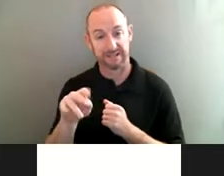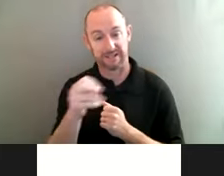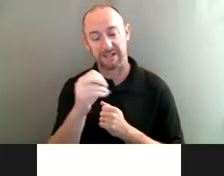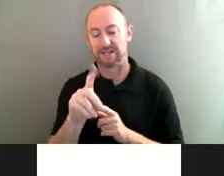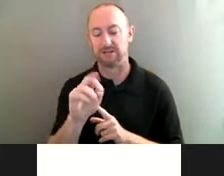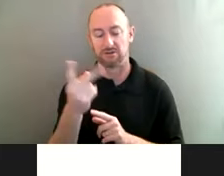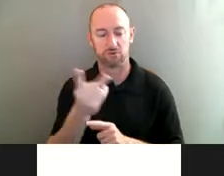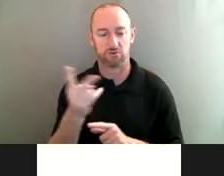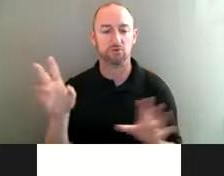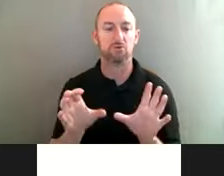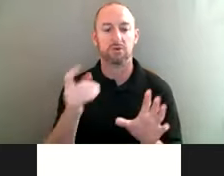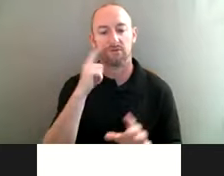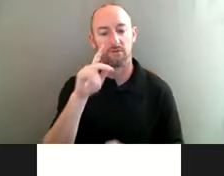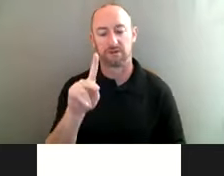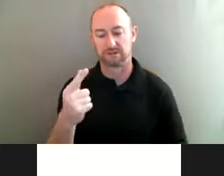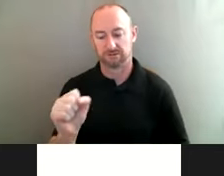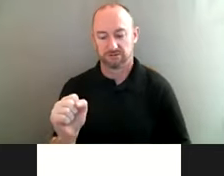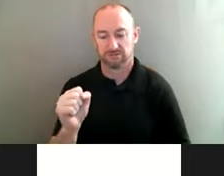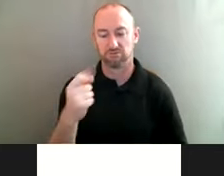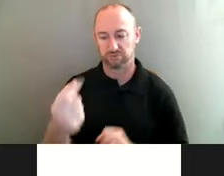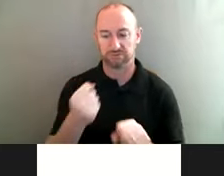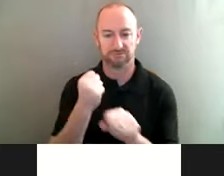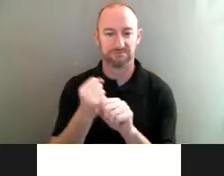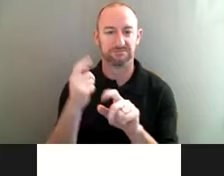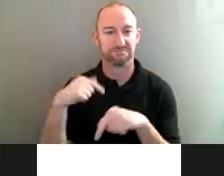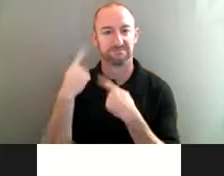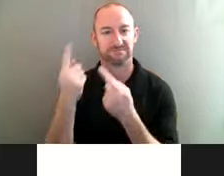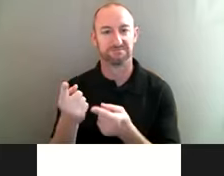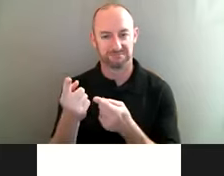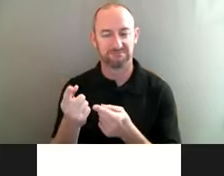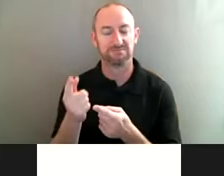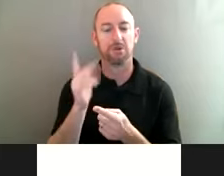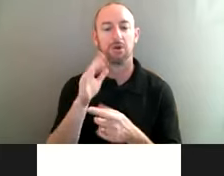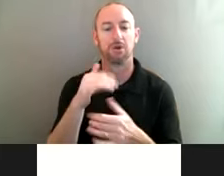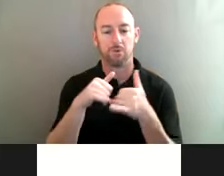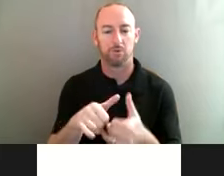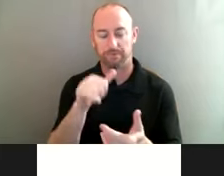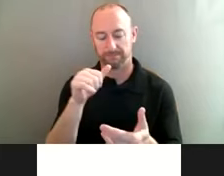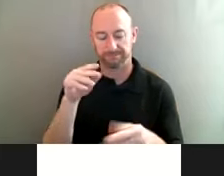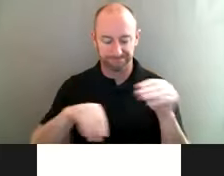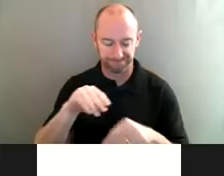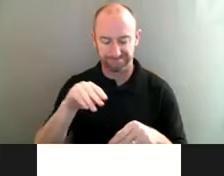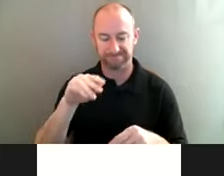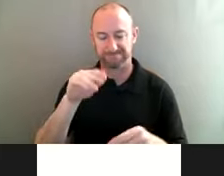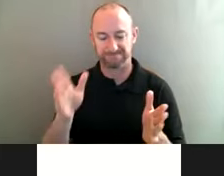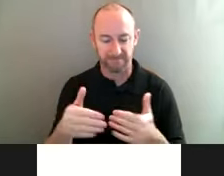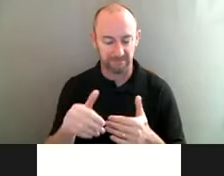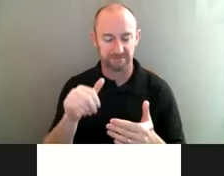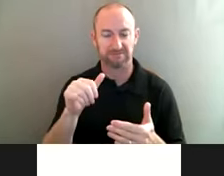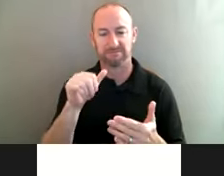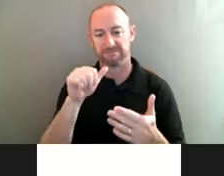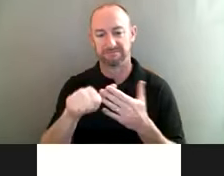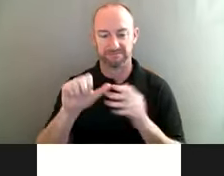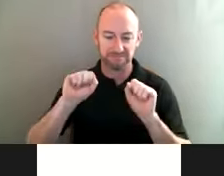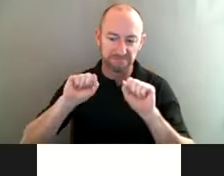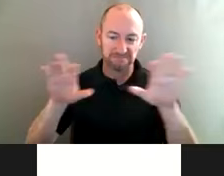have done for KGS over the past year. And we'll get these packaged up and get